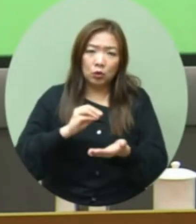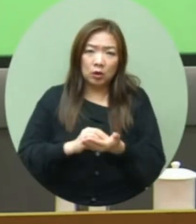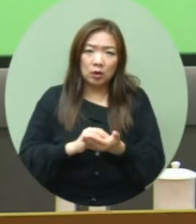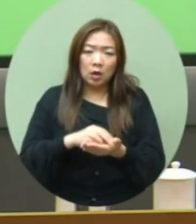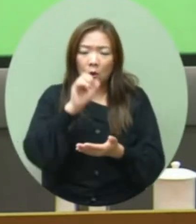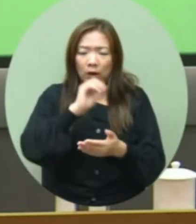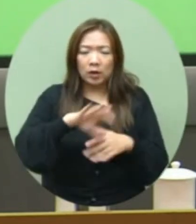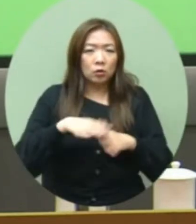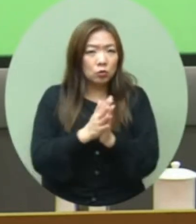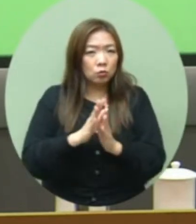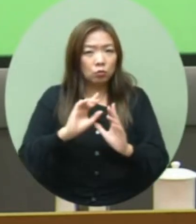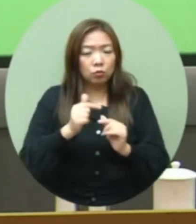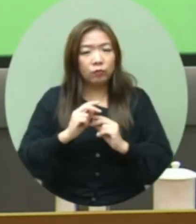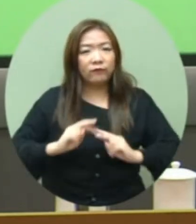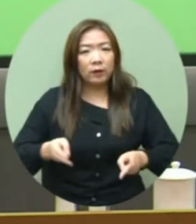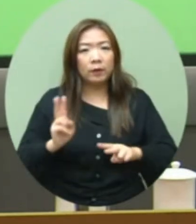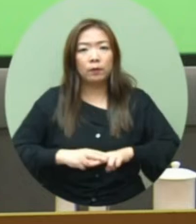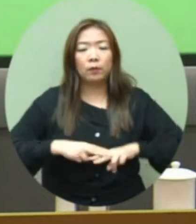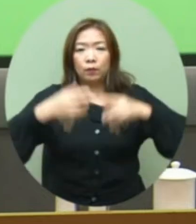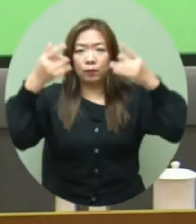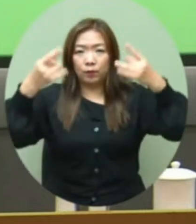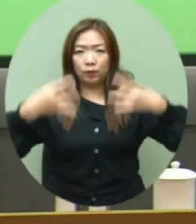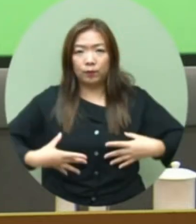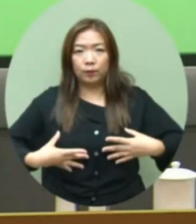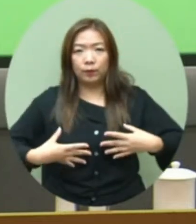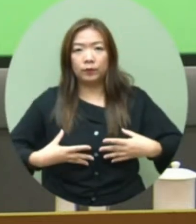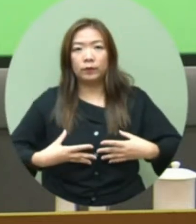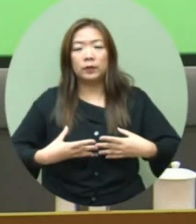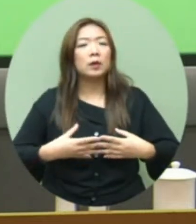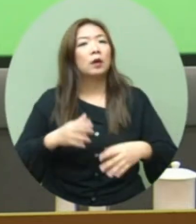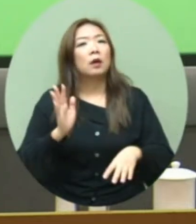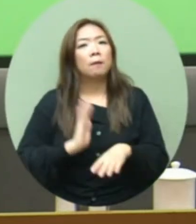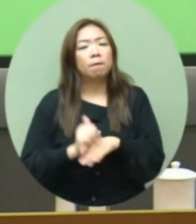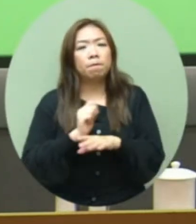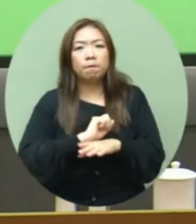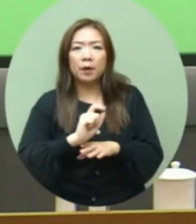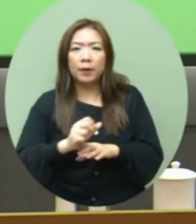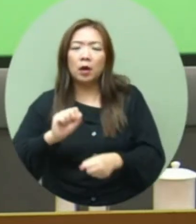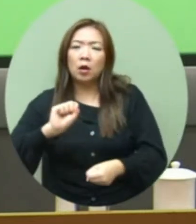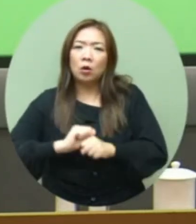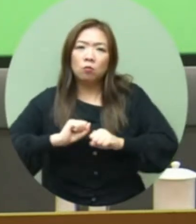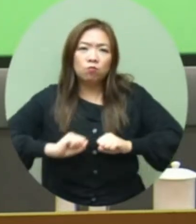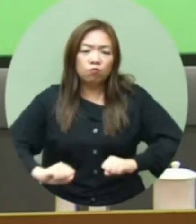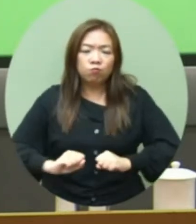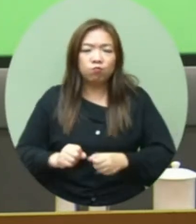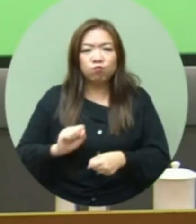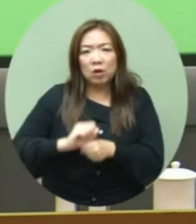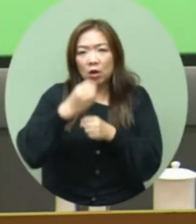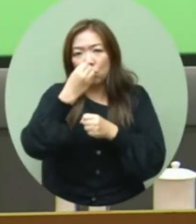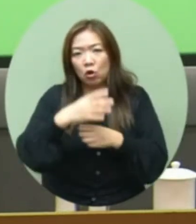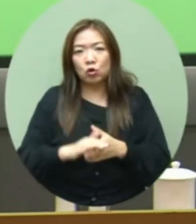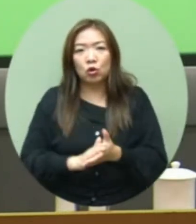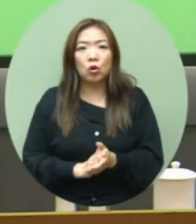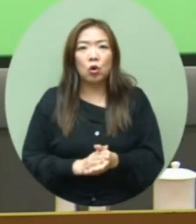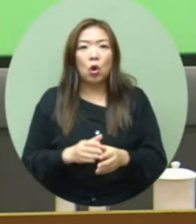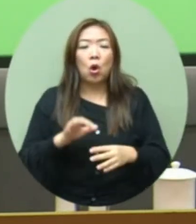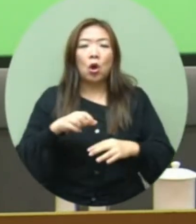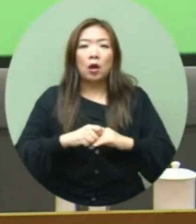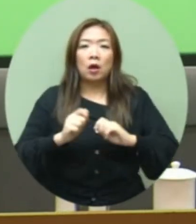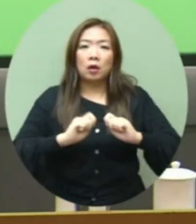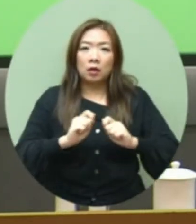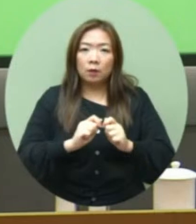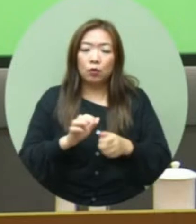Hong Kong has to fully harness the institutional strengths of one country, 2 systems, while consolidating and enhancing its status as an international